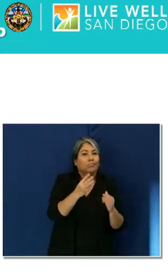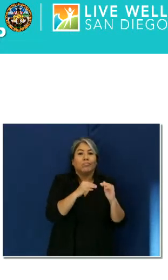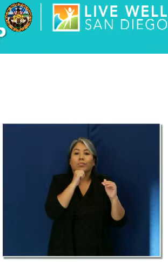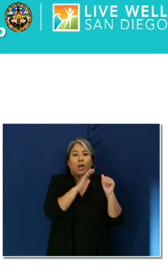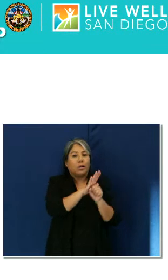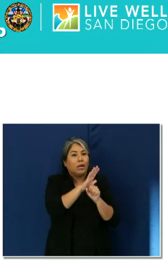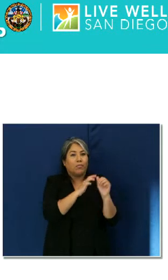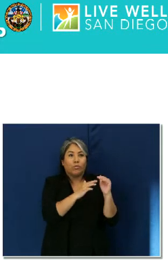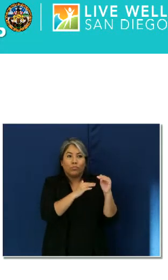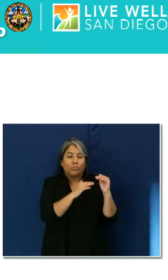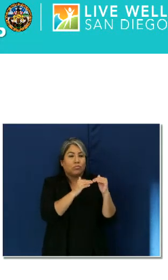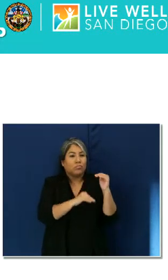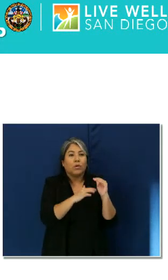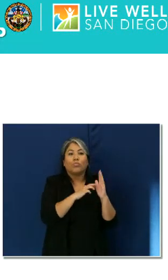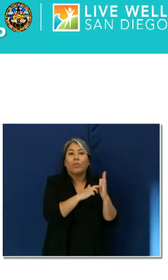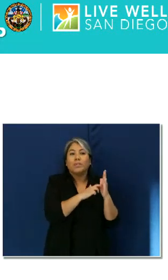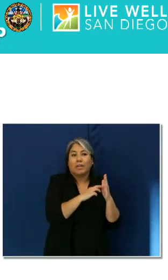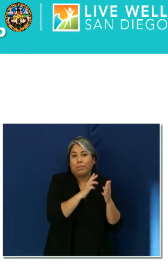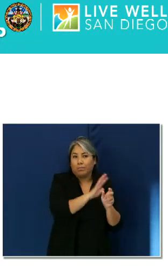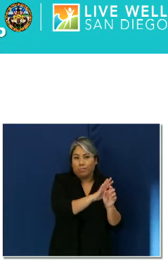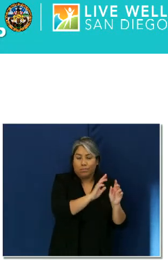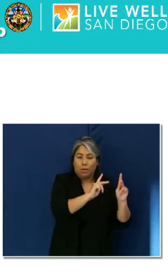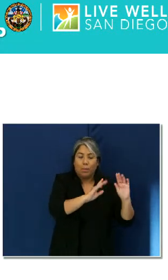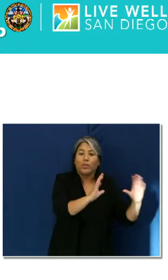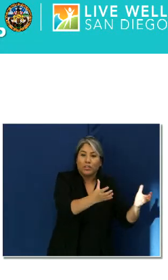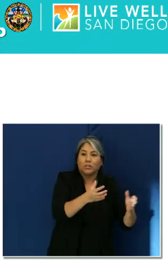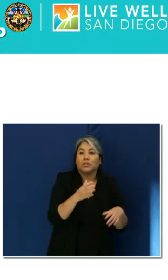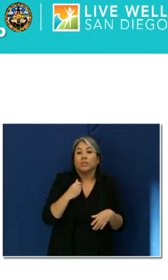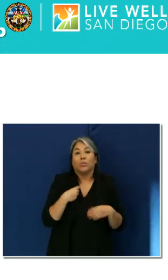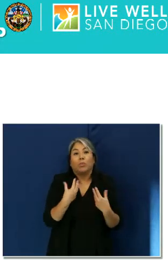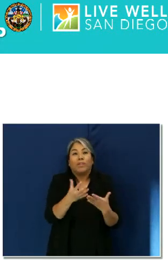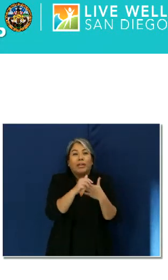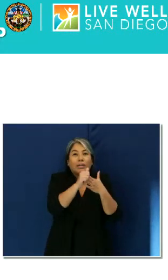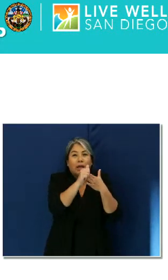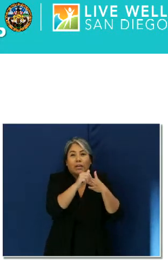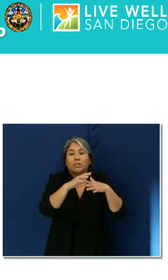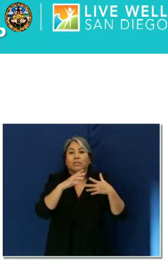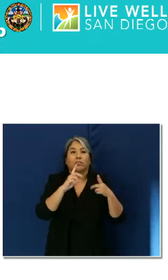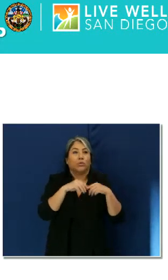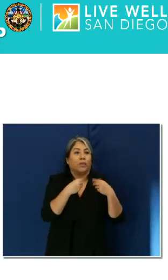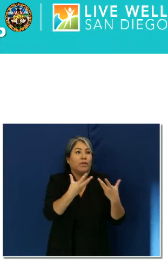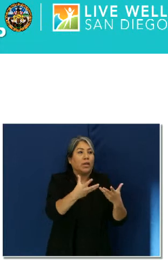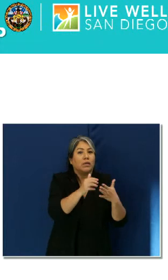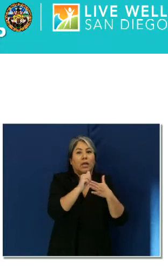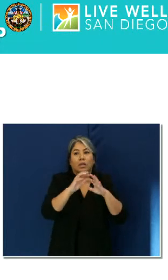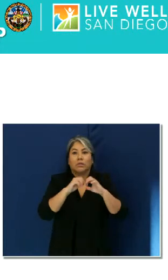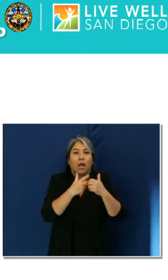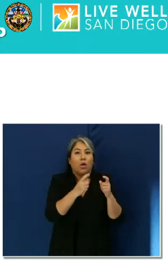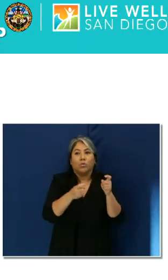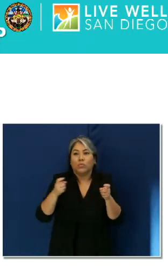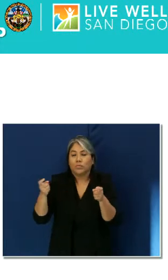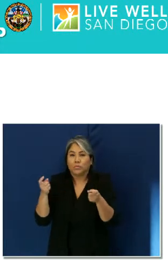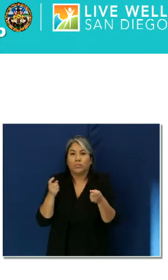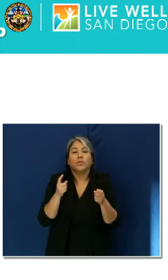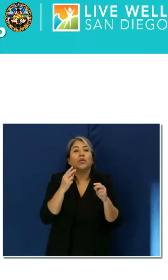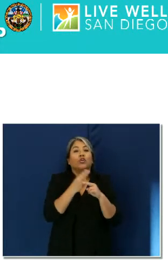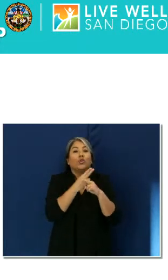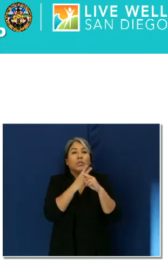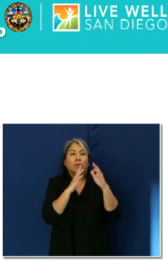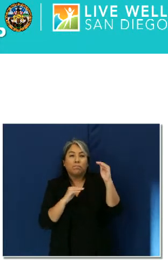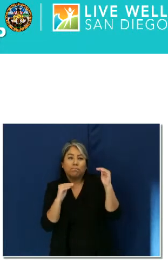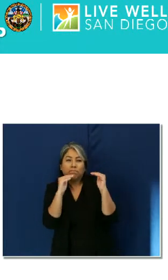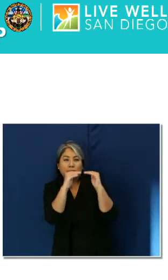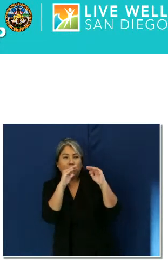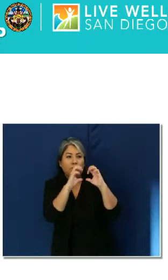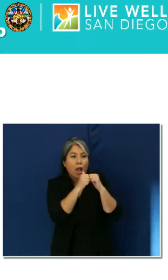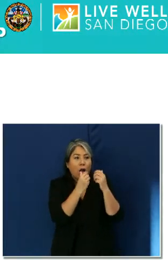are collaborating to provide guidance to allocation using a health equity lens. I will now turn it